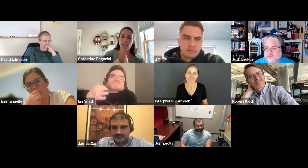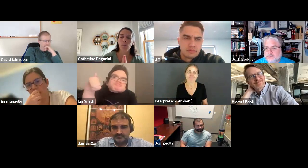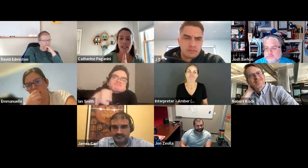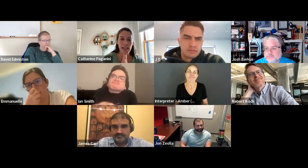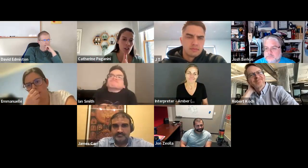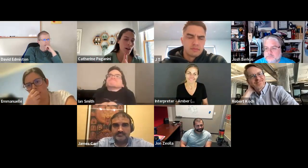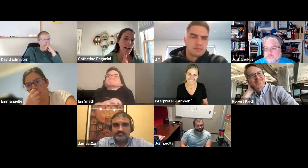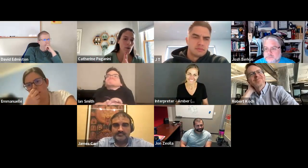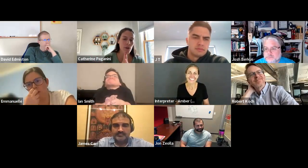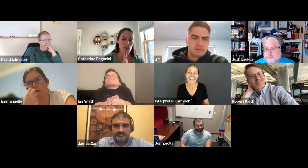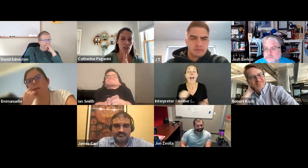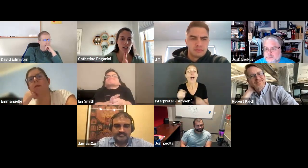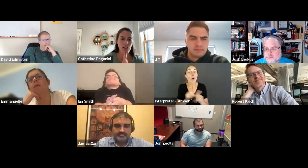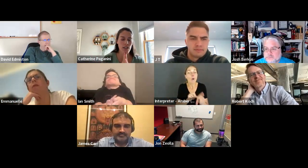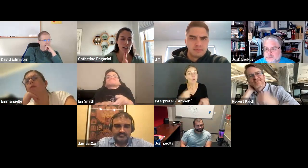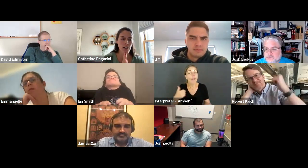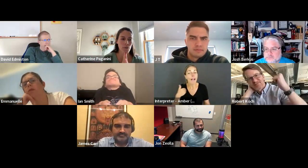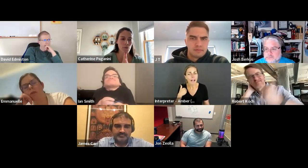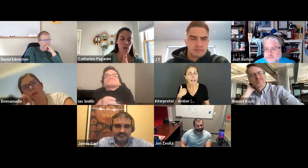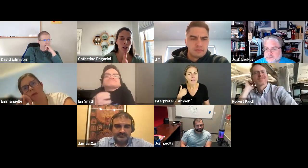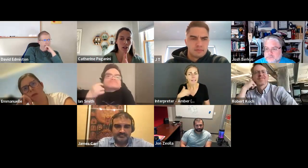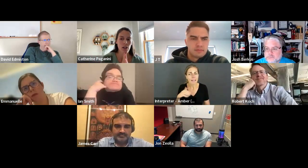the maintainer track, which is